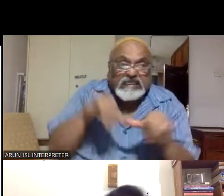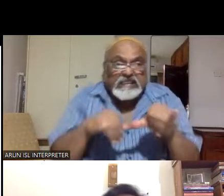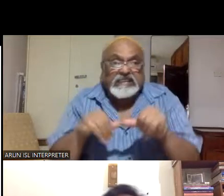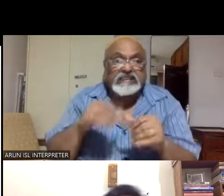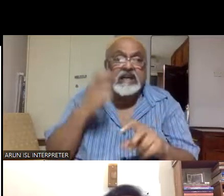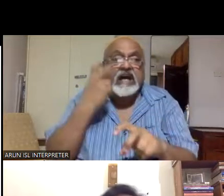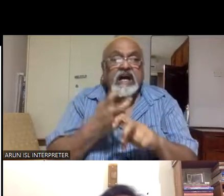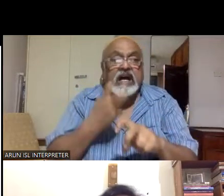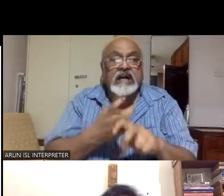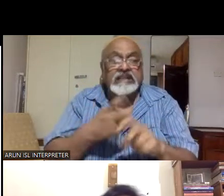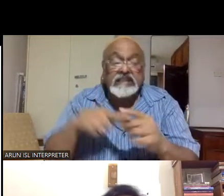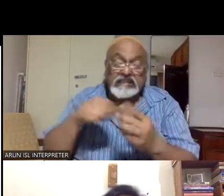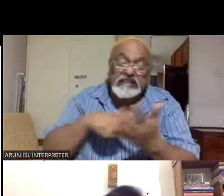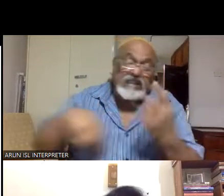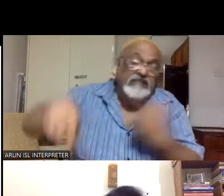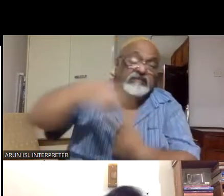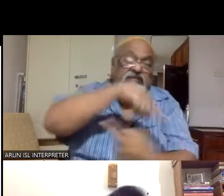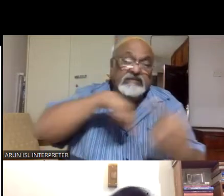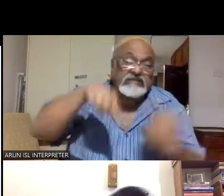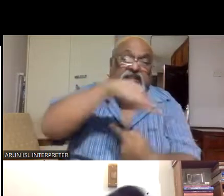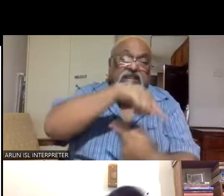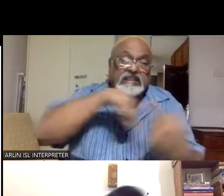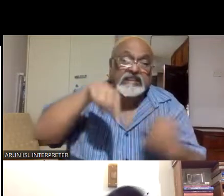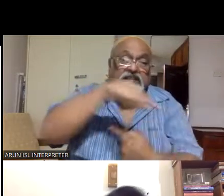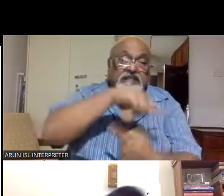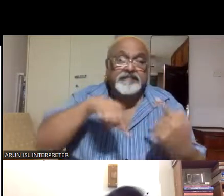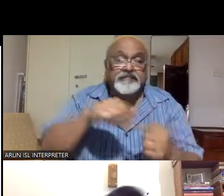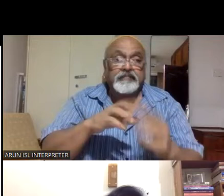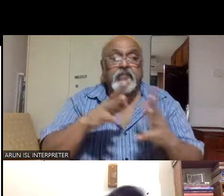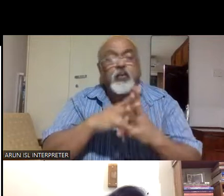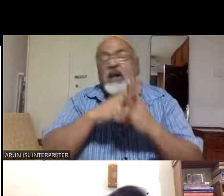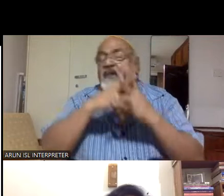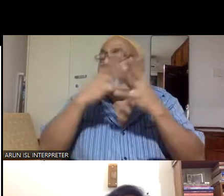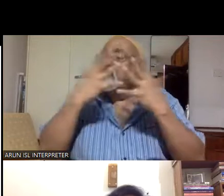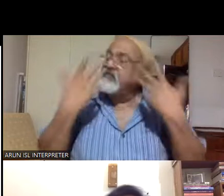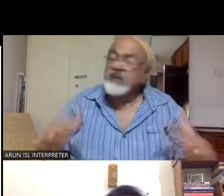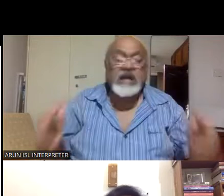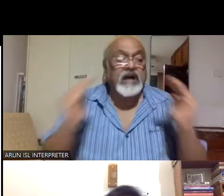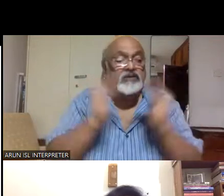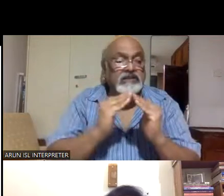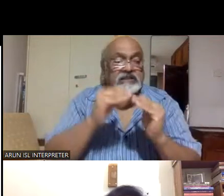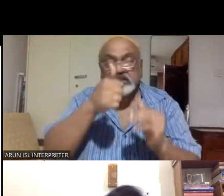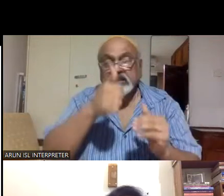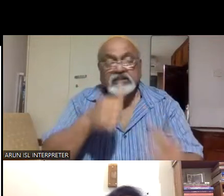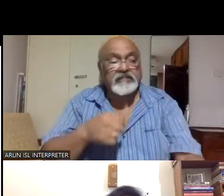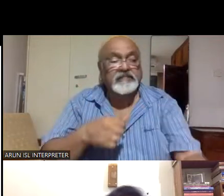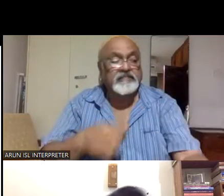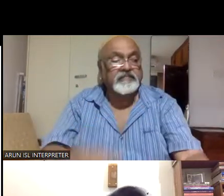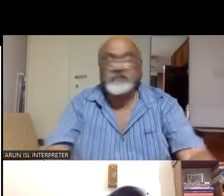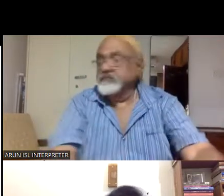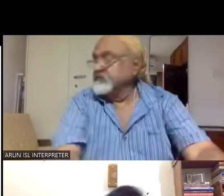circle, vicious circle that was happening, I think it happened in every household in India, because more